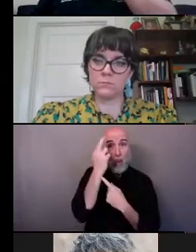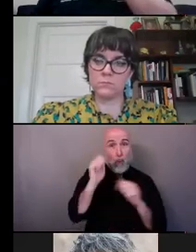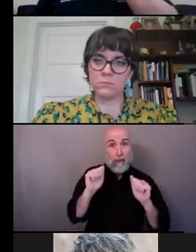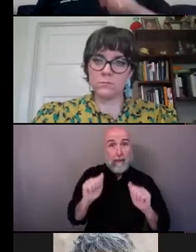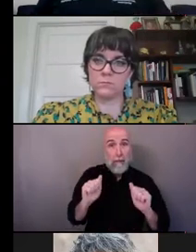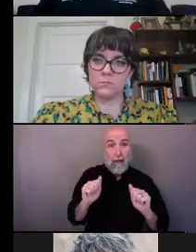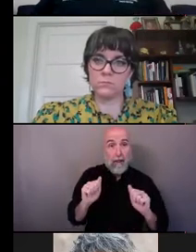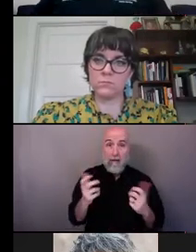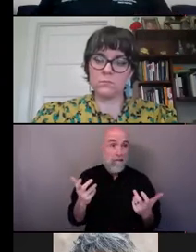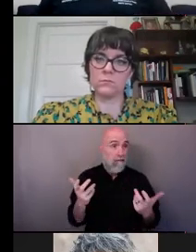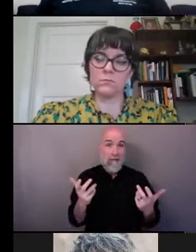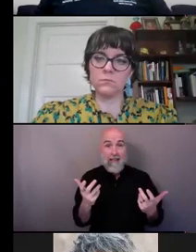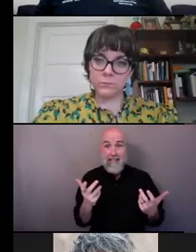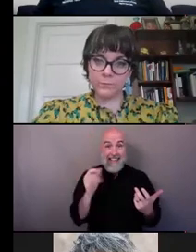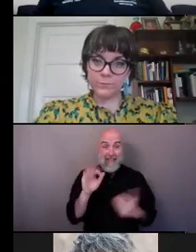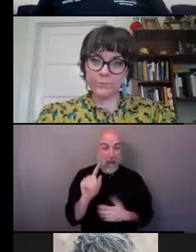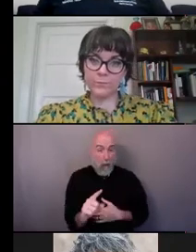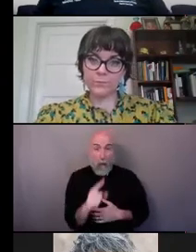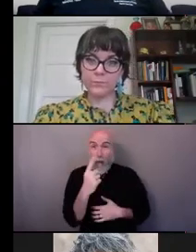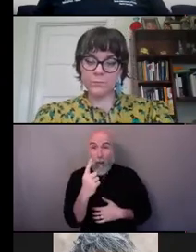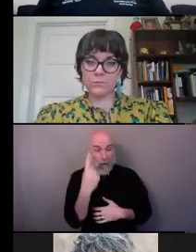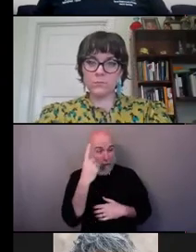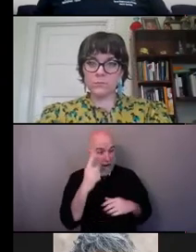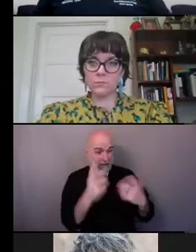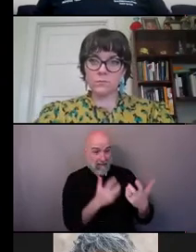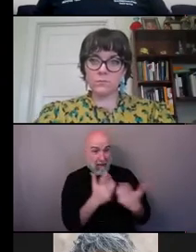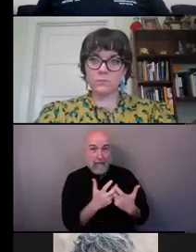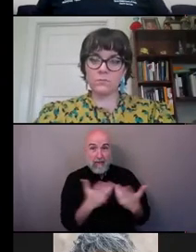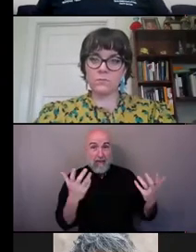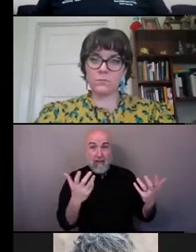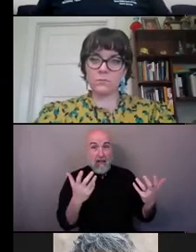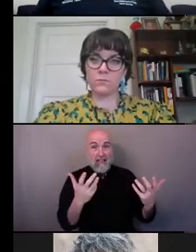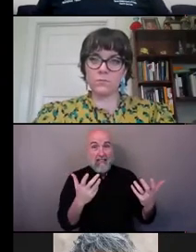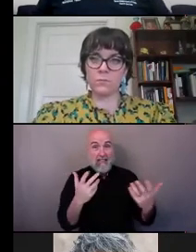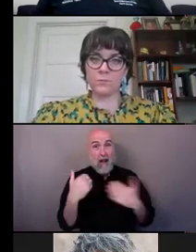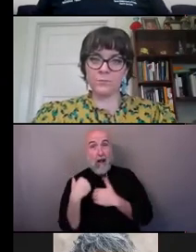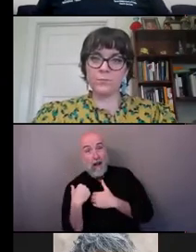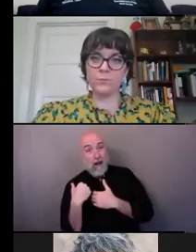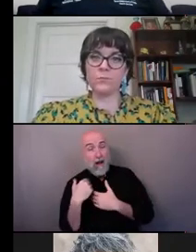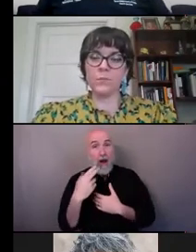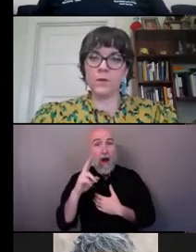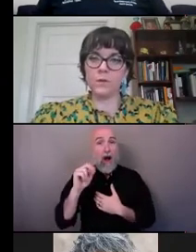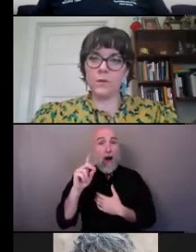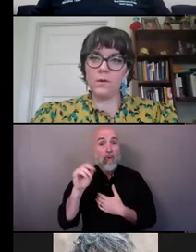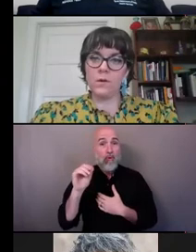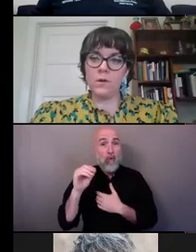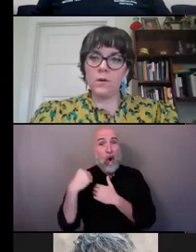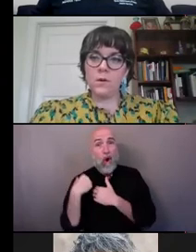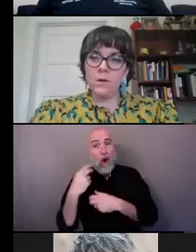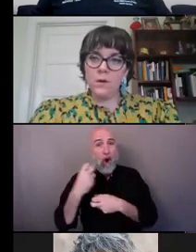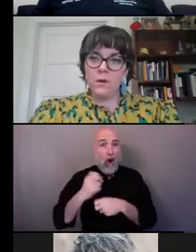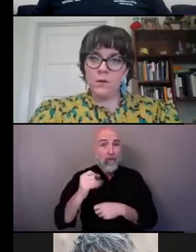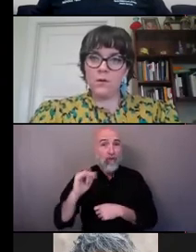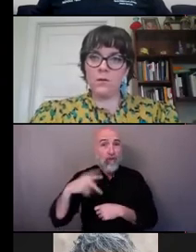possible, if the only possible accommodation would be an undue hardship, such as allowing somebody who might